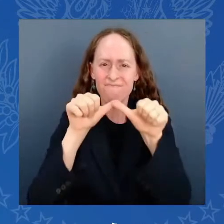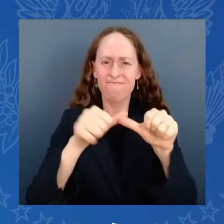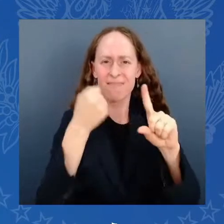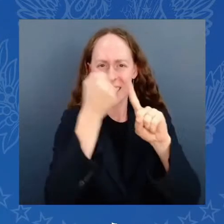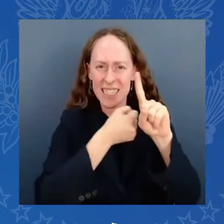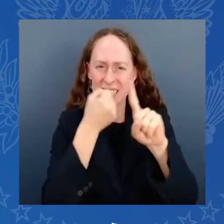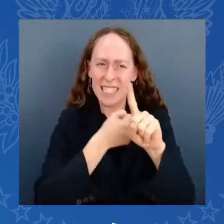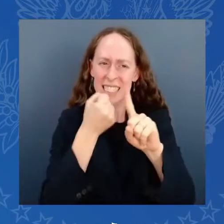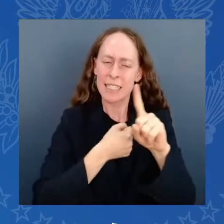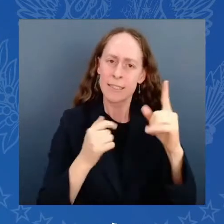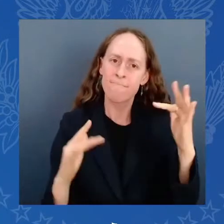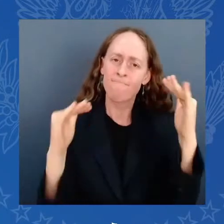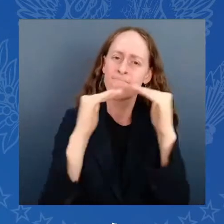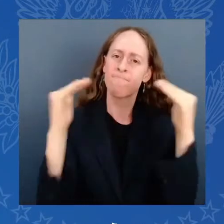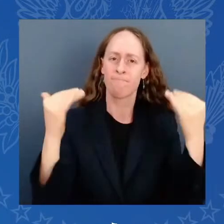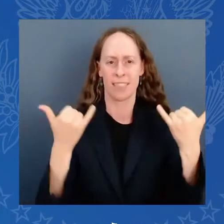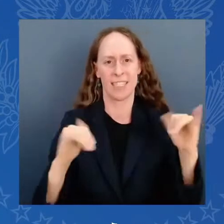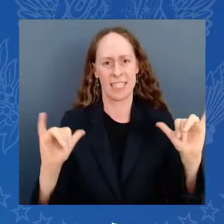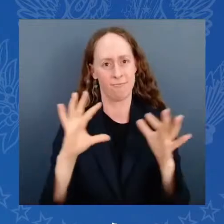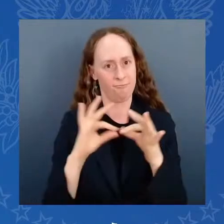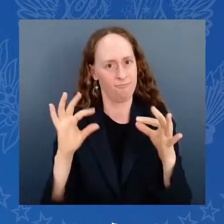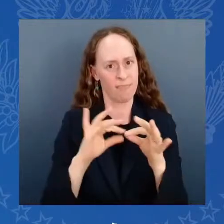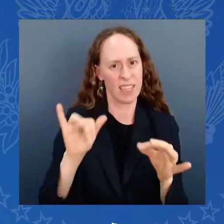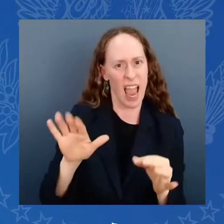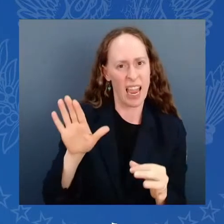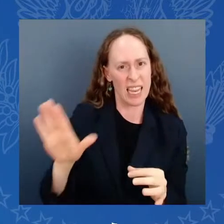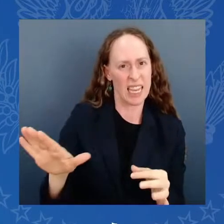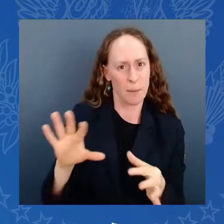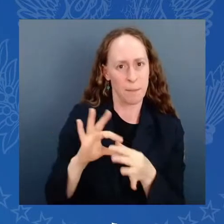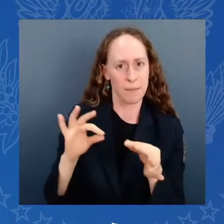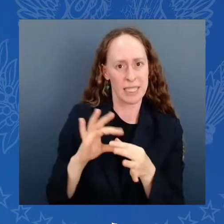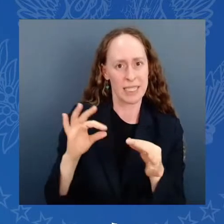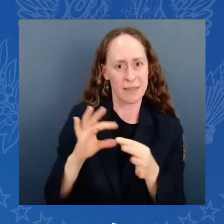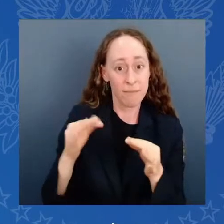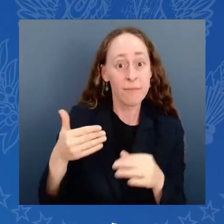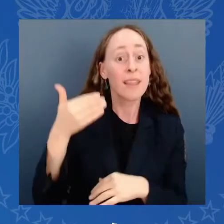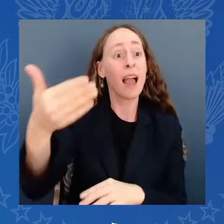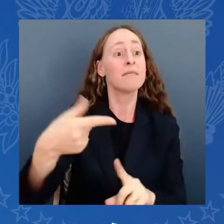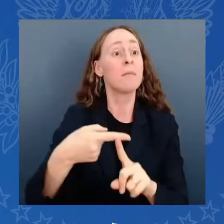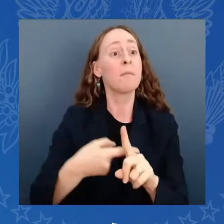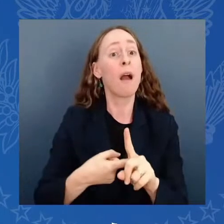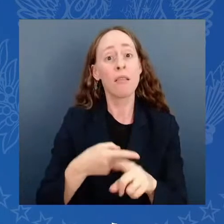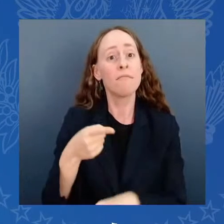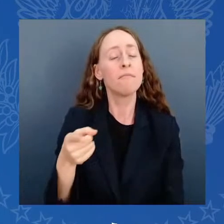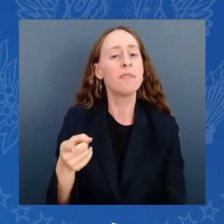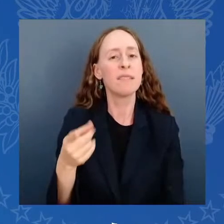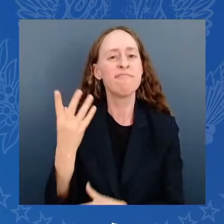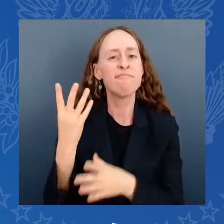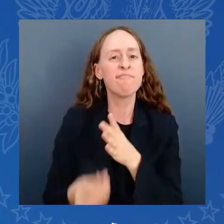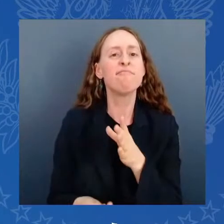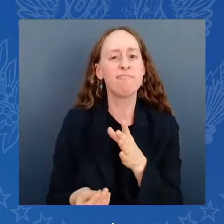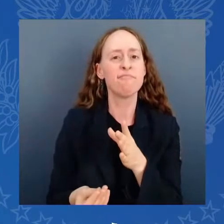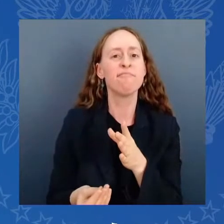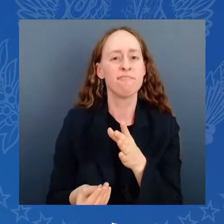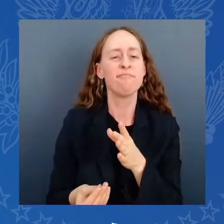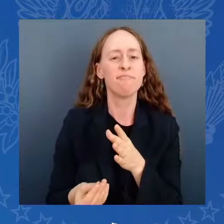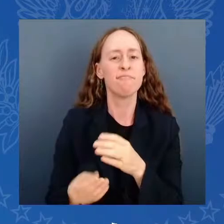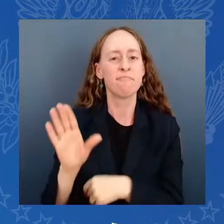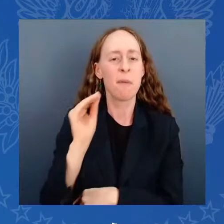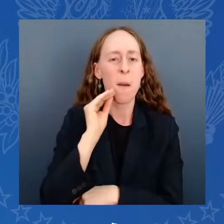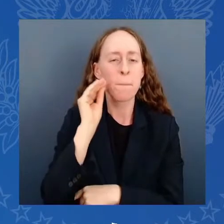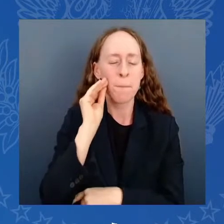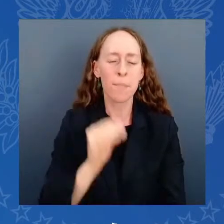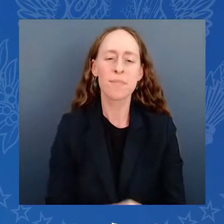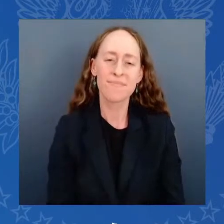died of a heart attack at his beloved LBJ ranch. But even now, half a century later, we hear his